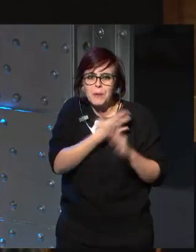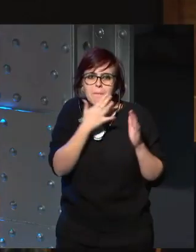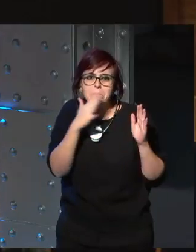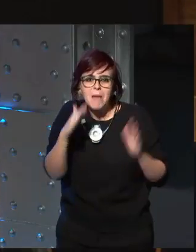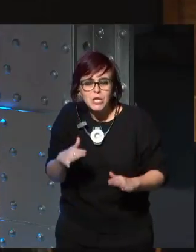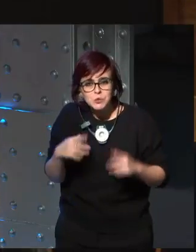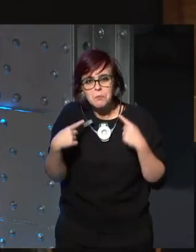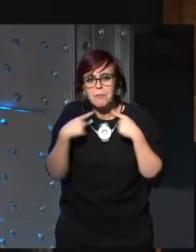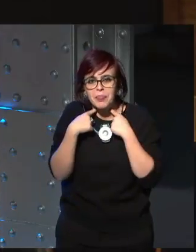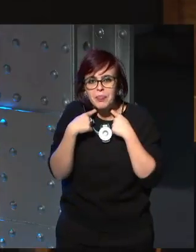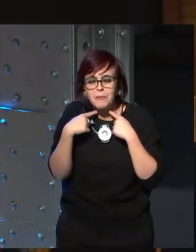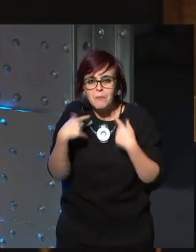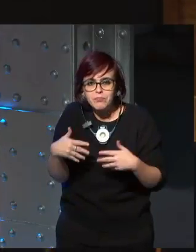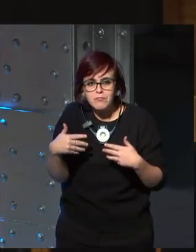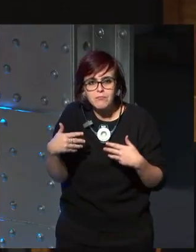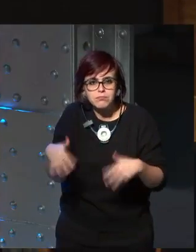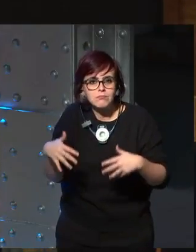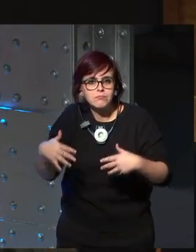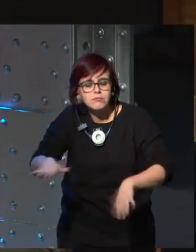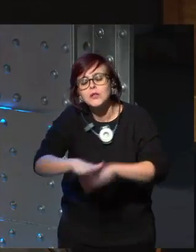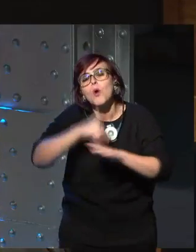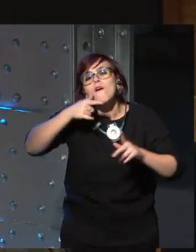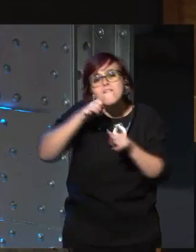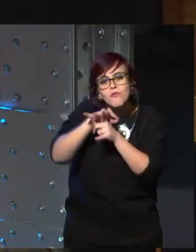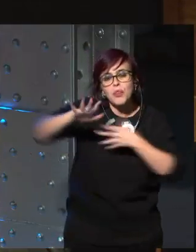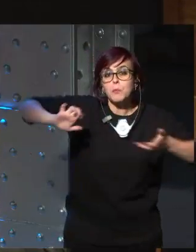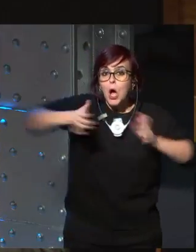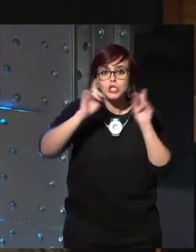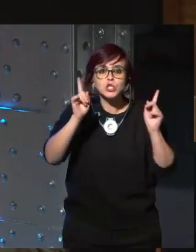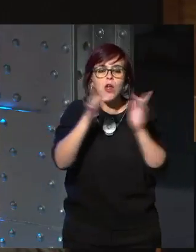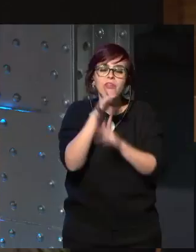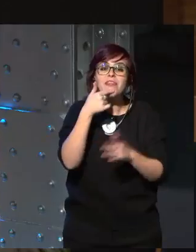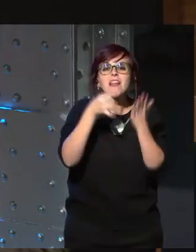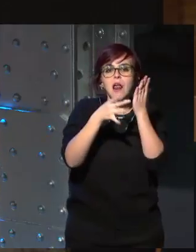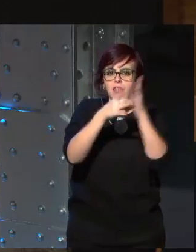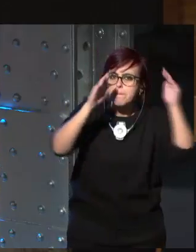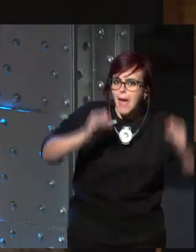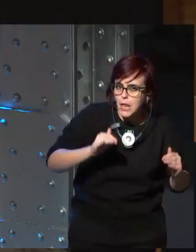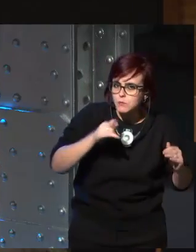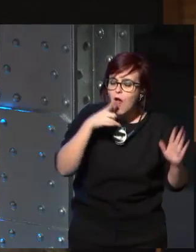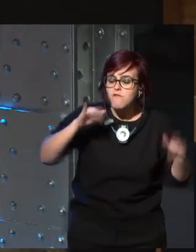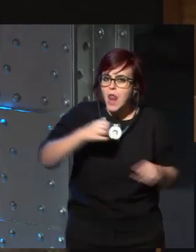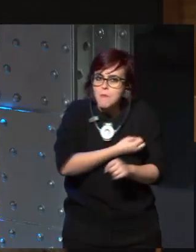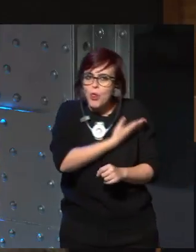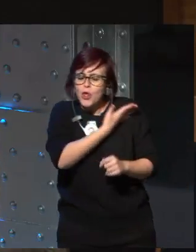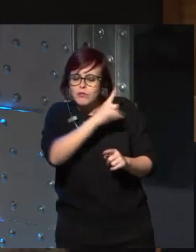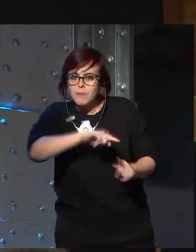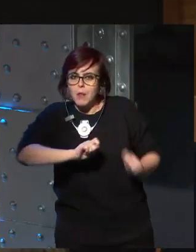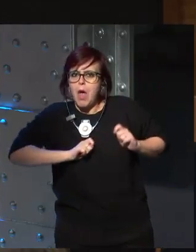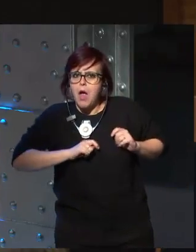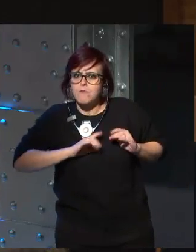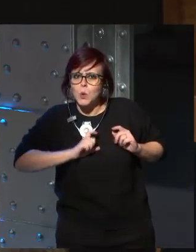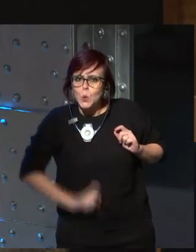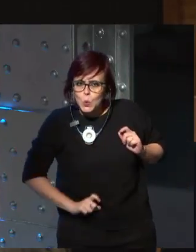from music. And they were studying to what extent that compression had an impact on the people that listened. So